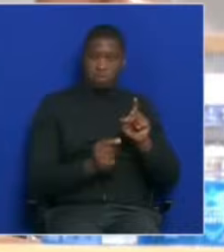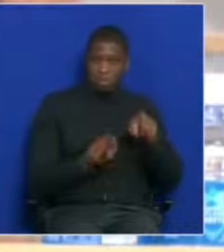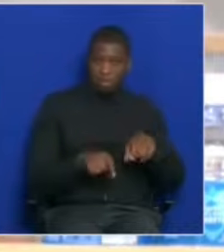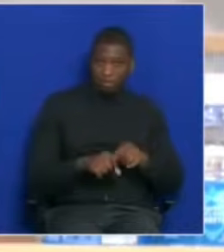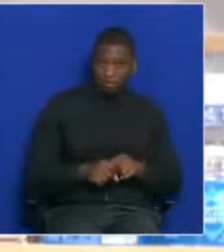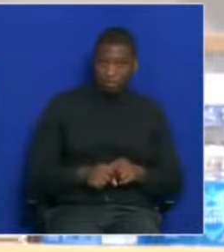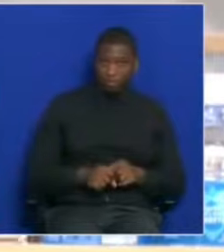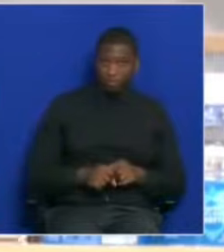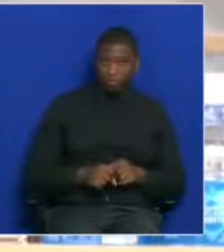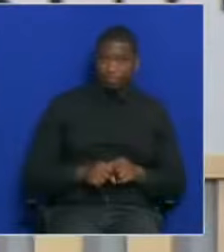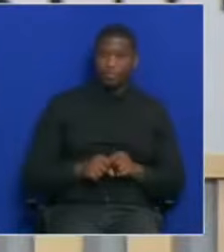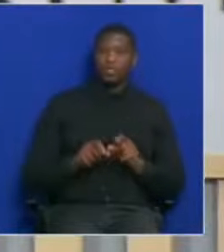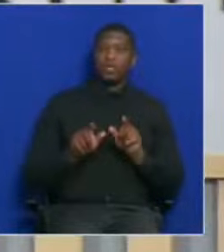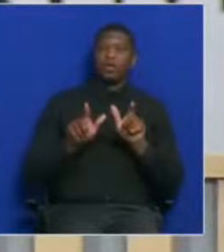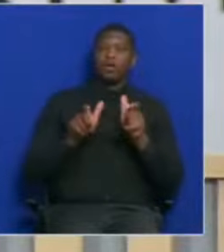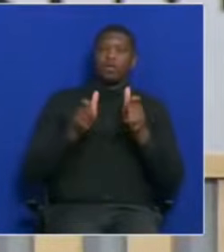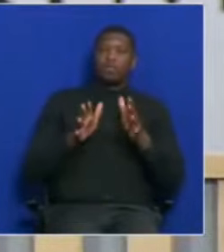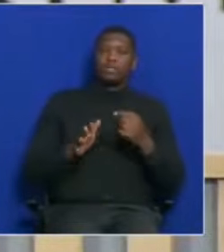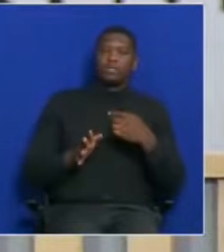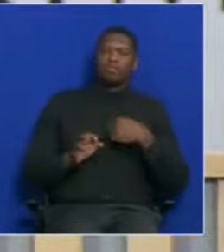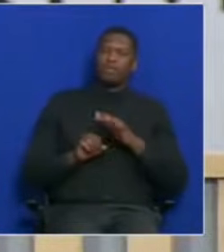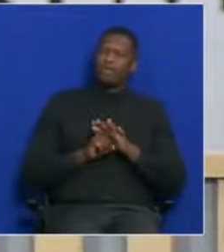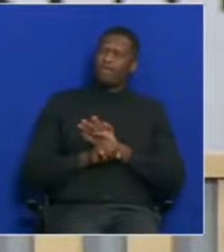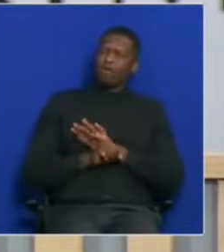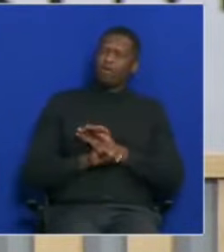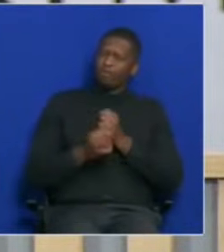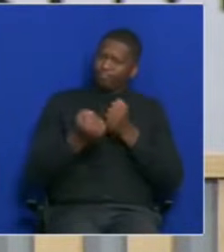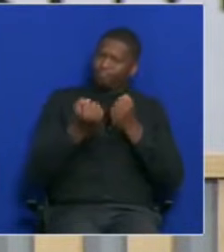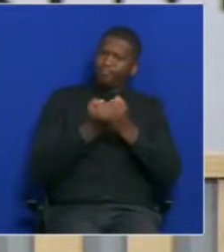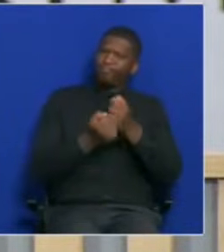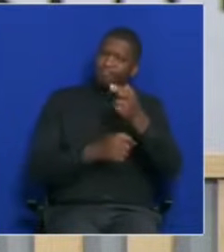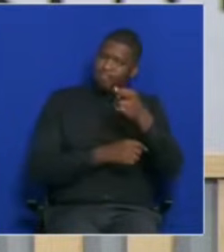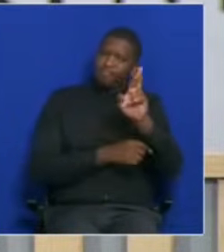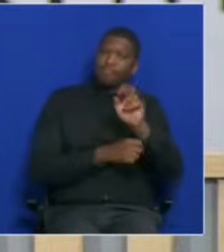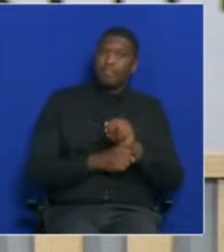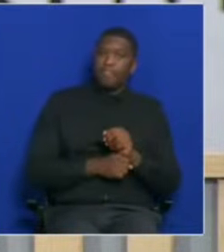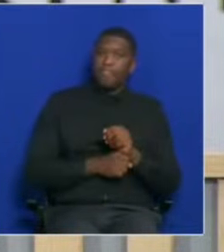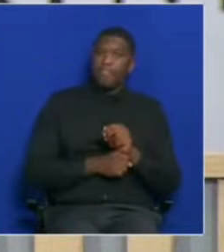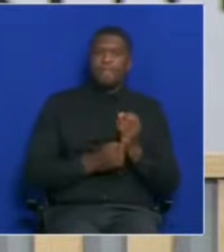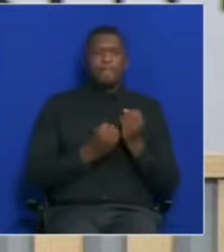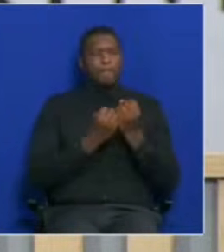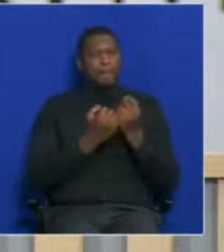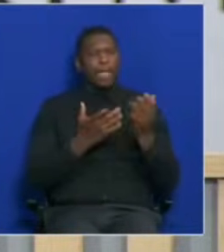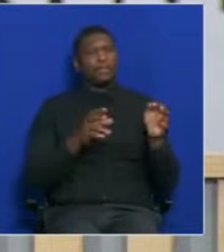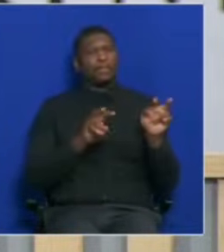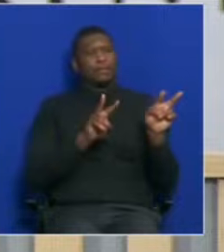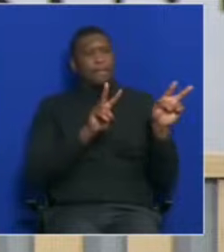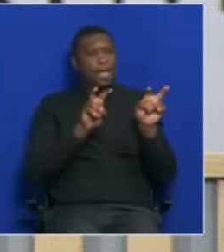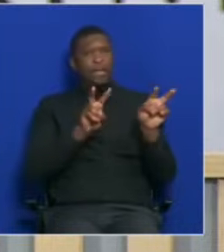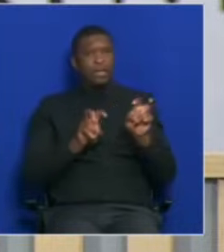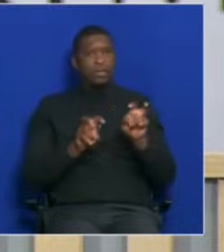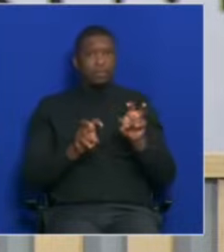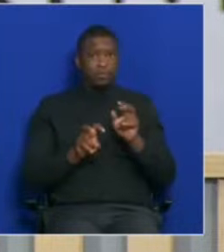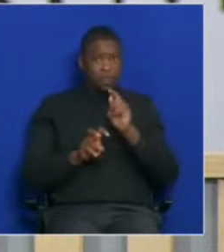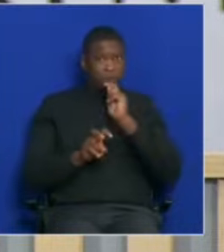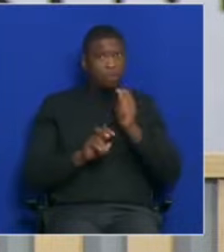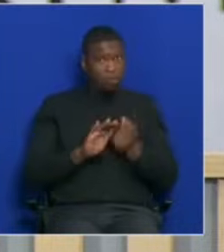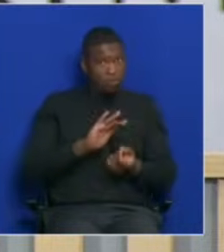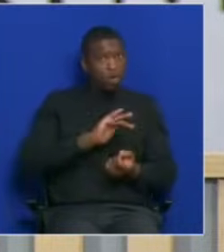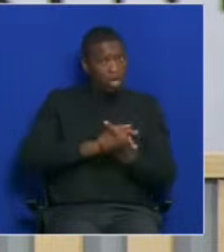Commissioner, I agree totally. In fact, most of our matters, that's how they have been